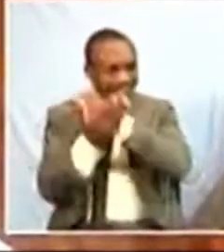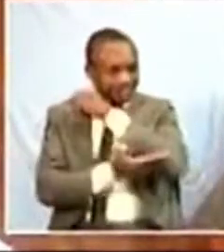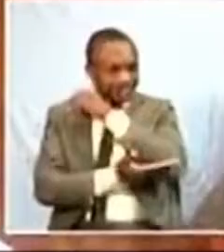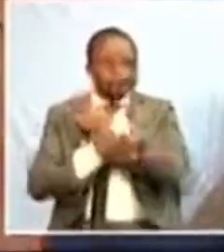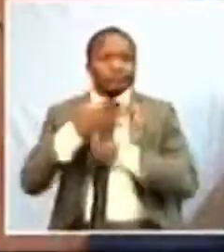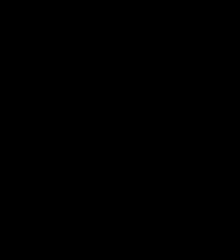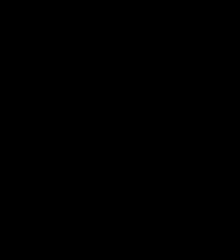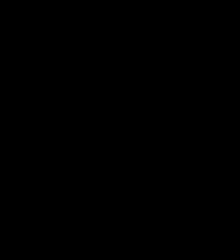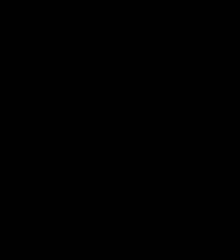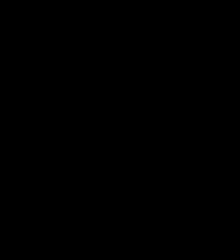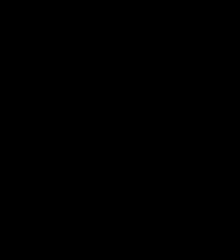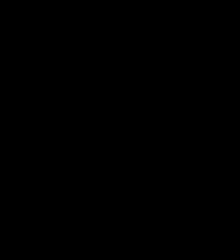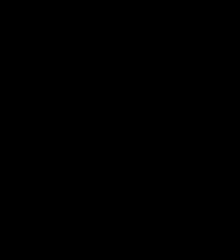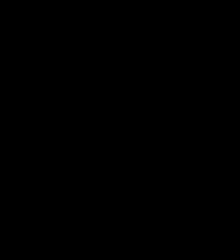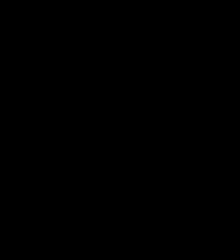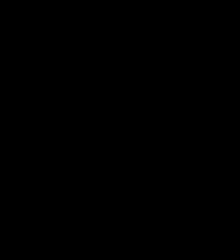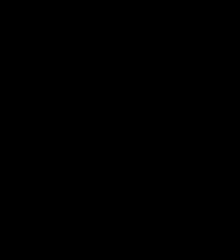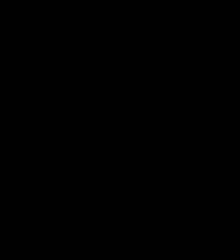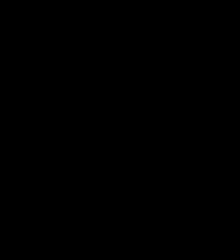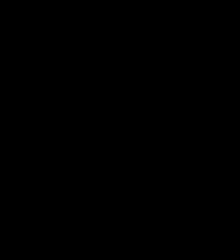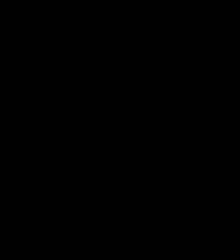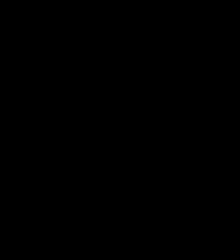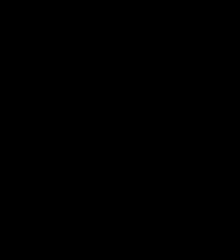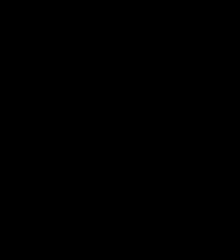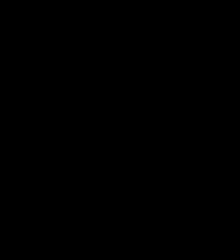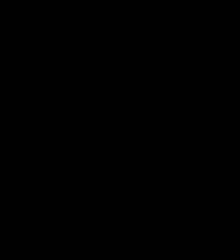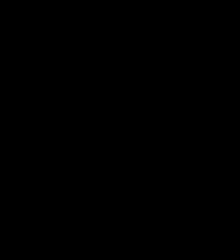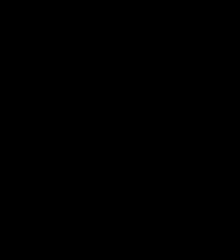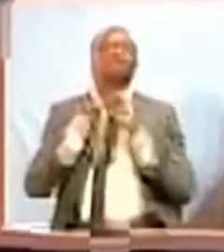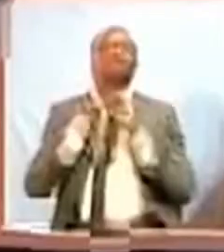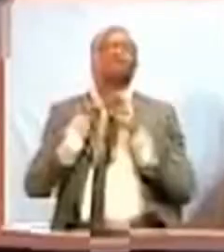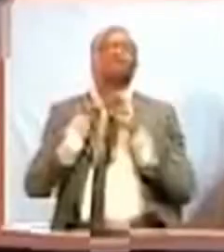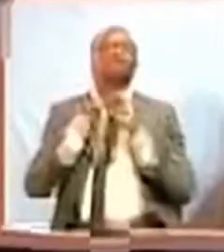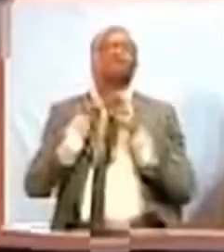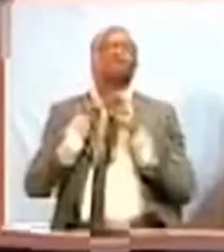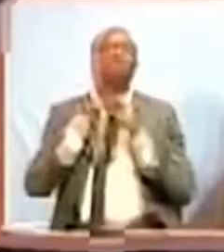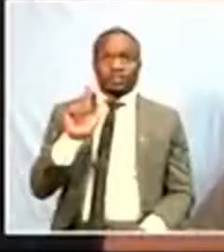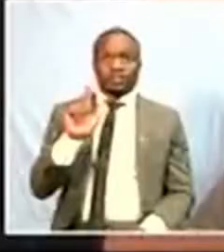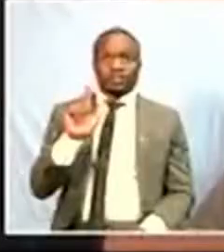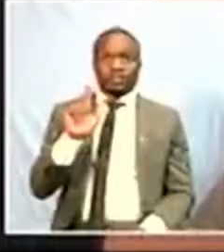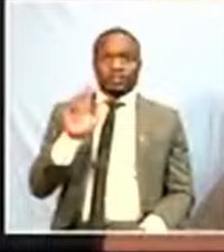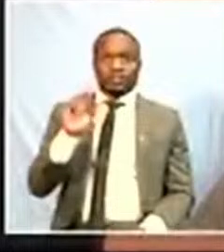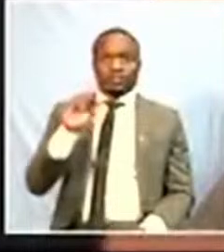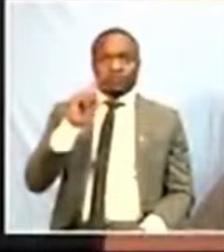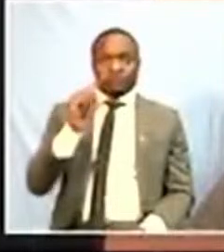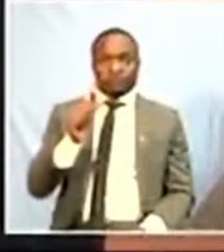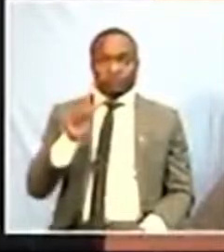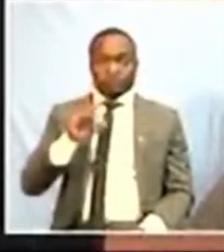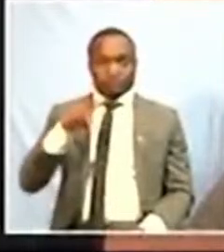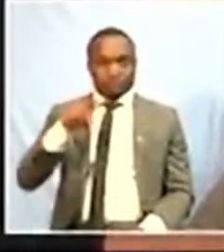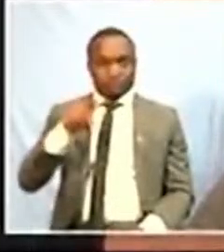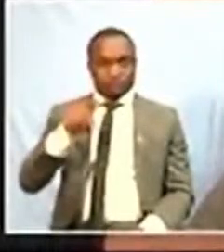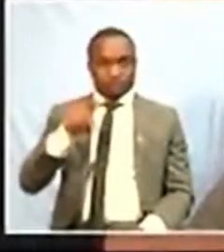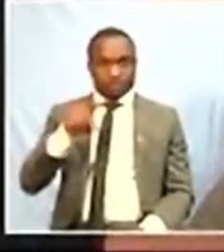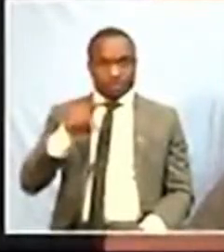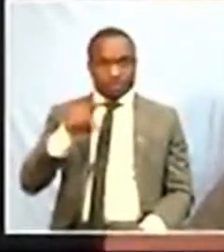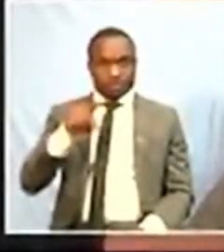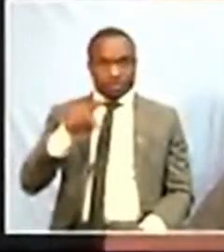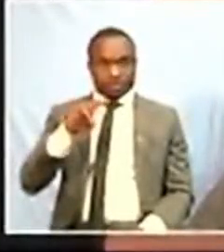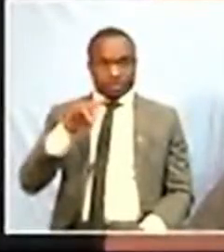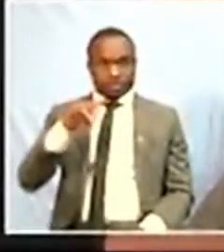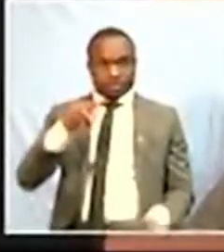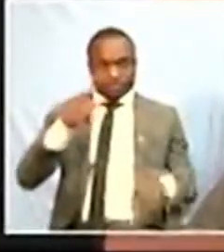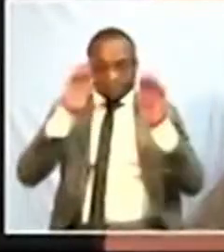My name is Kampamba Mlenga. I am a member of parliament for the good people of